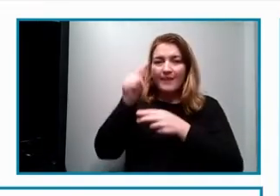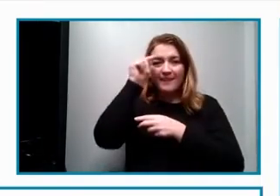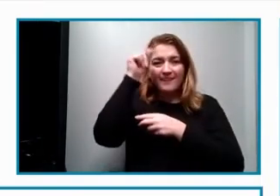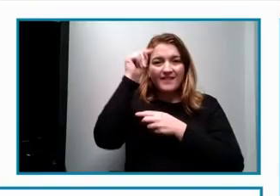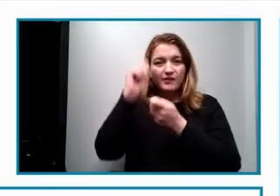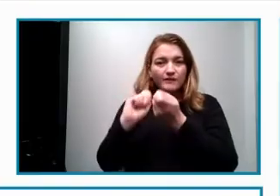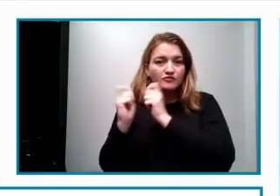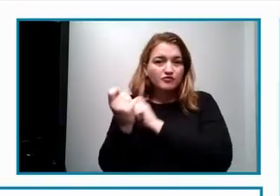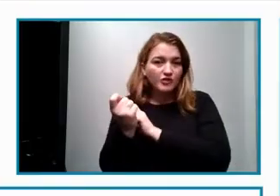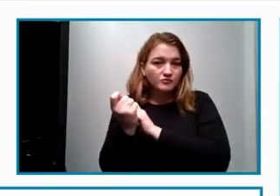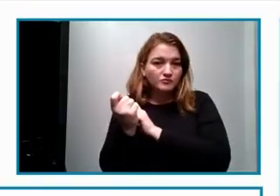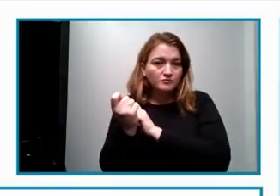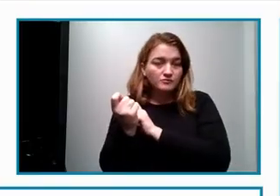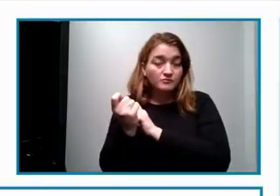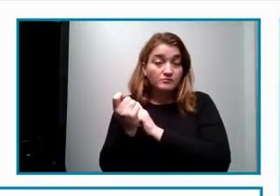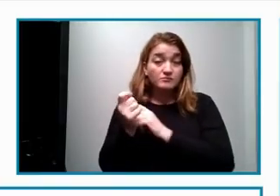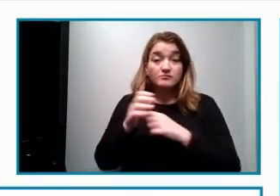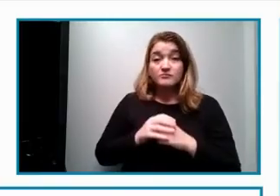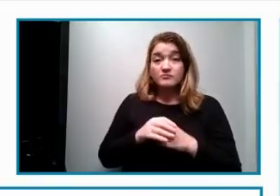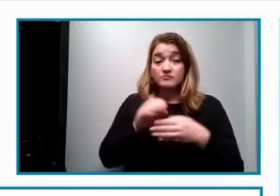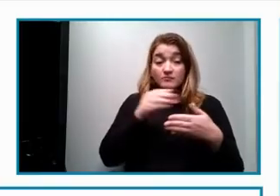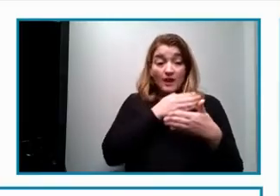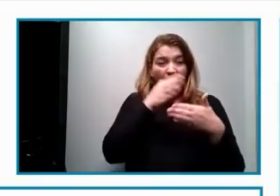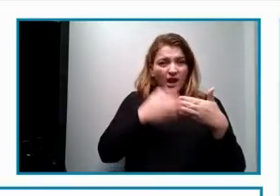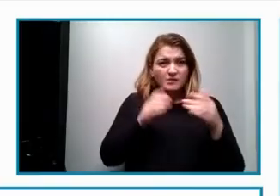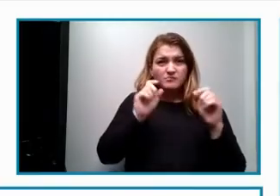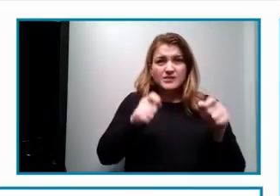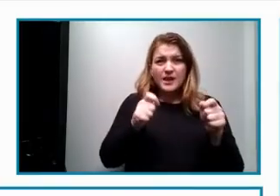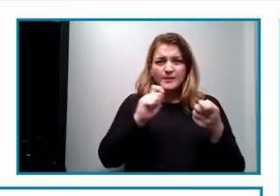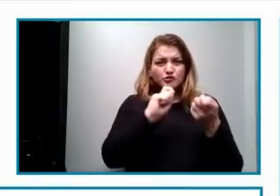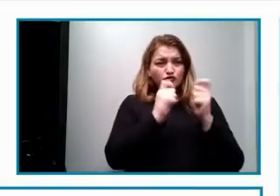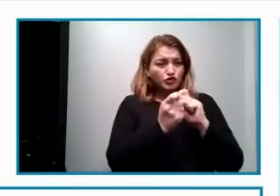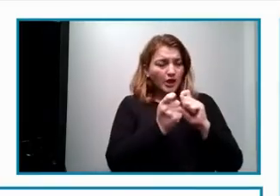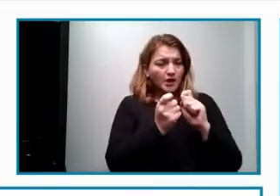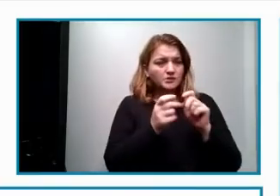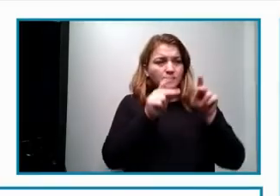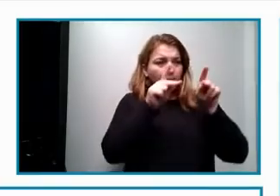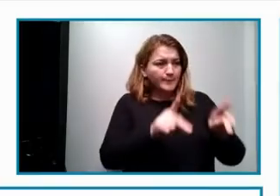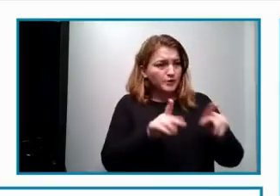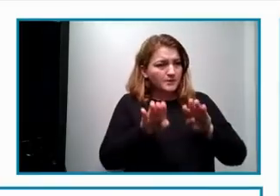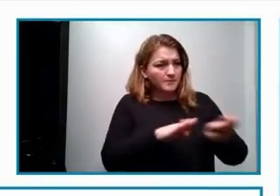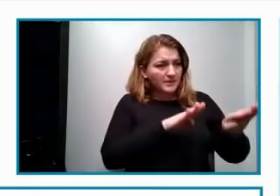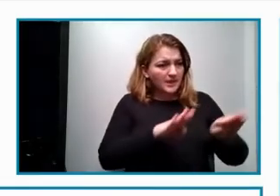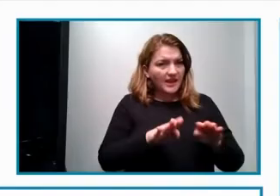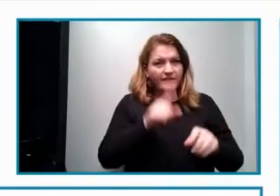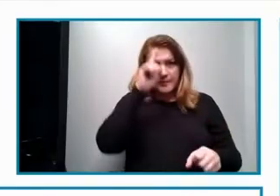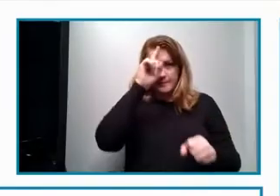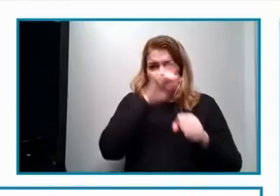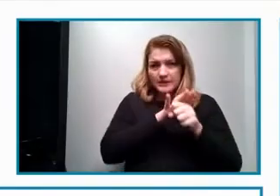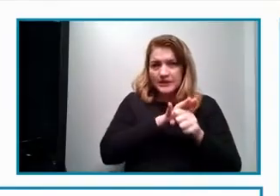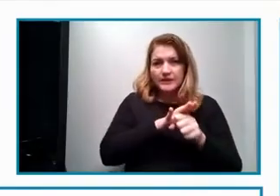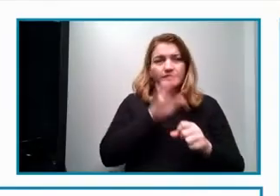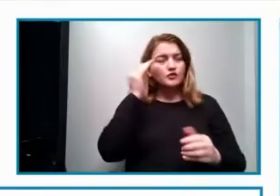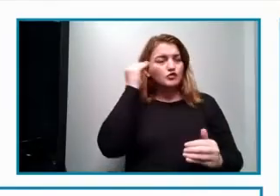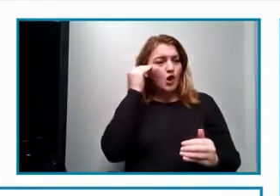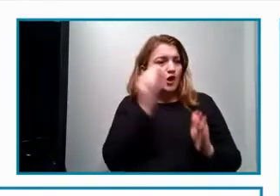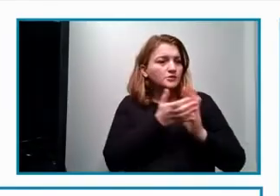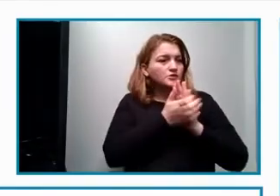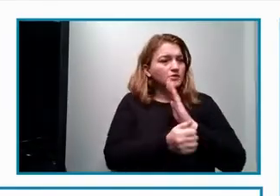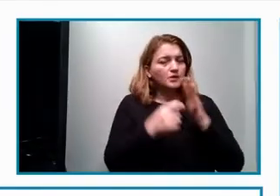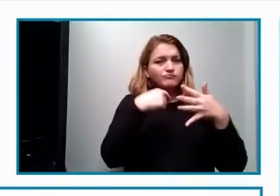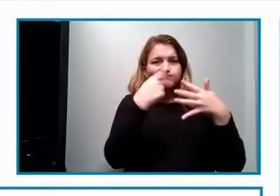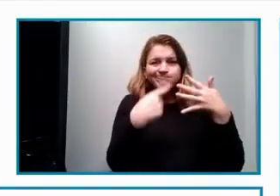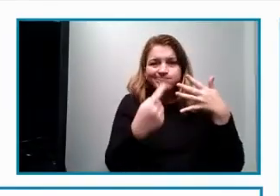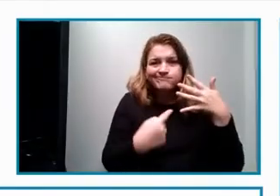be changes in behavior, attitudes, perceptions, awareness, values, beliefs, knowledge, skill, social relations